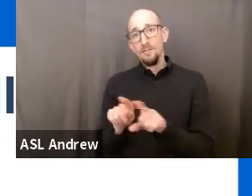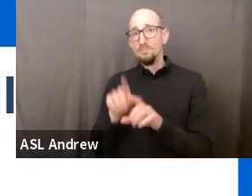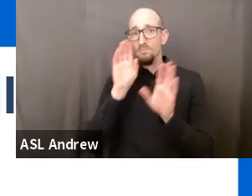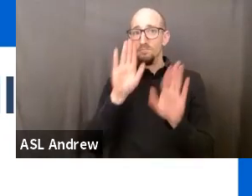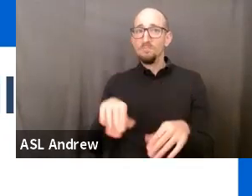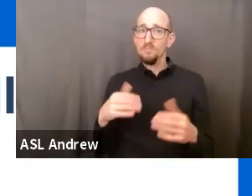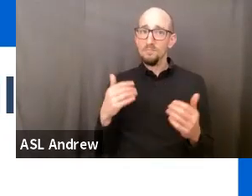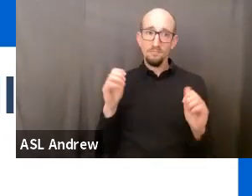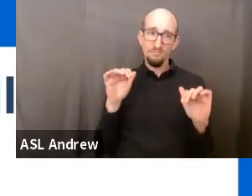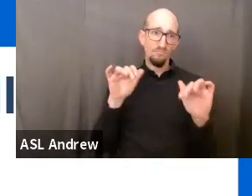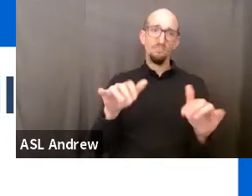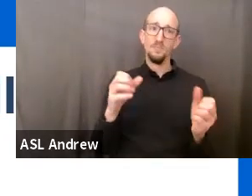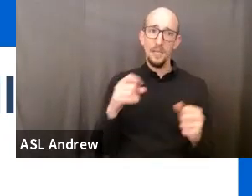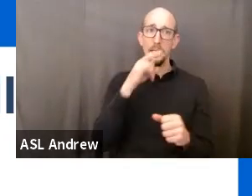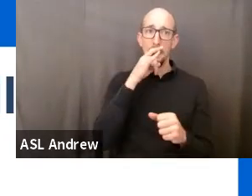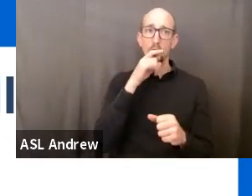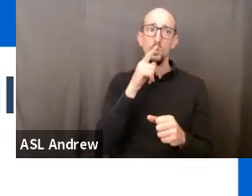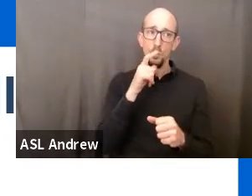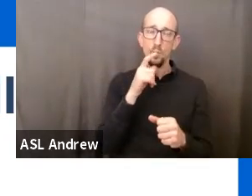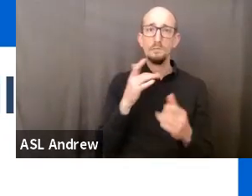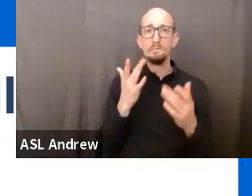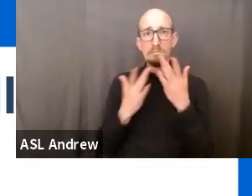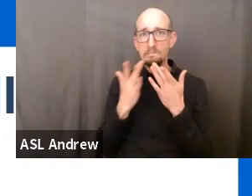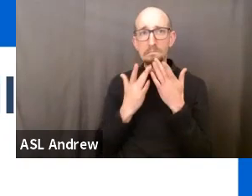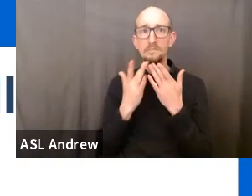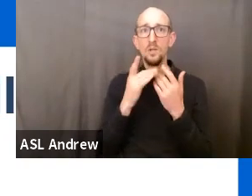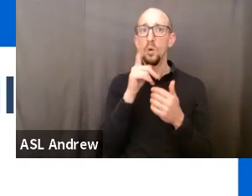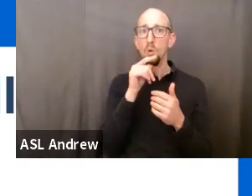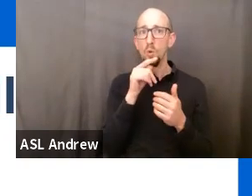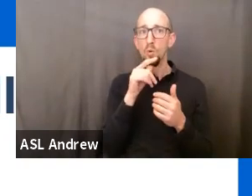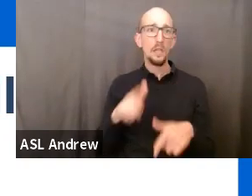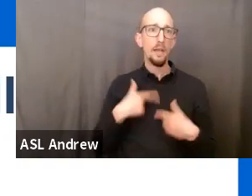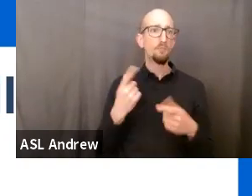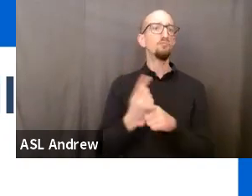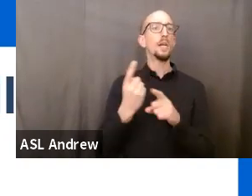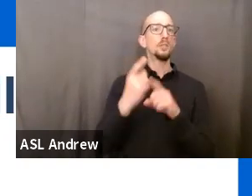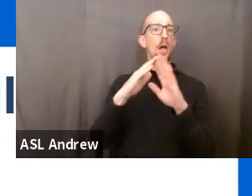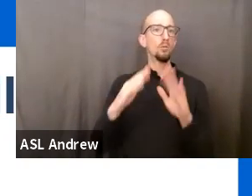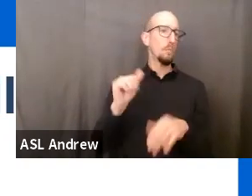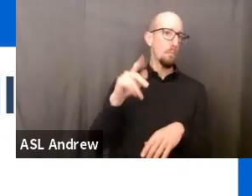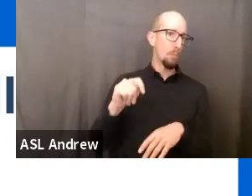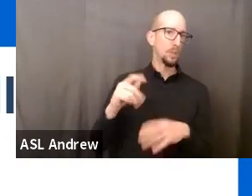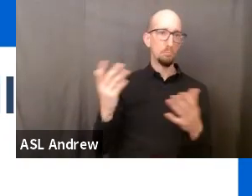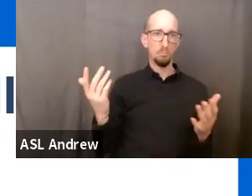kids who lack resources, who don't live in subsidized housing, but could still be